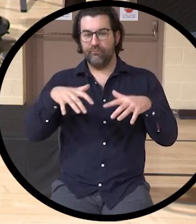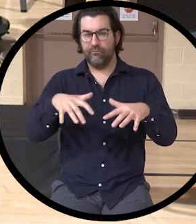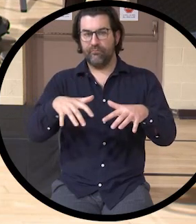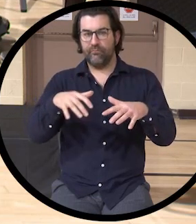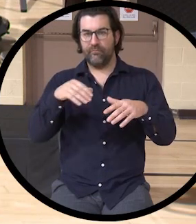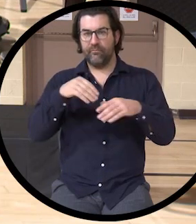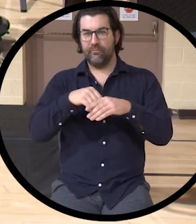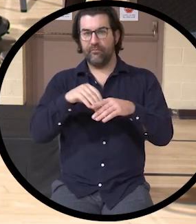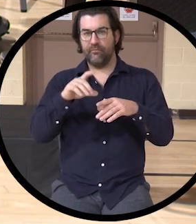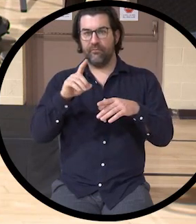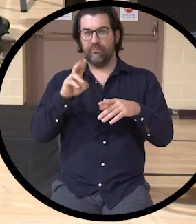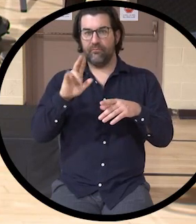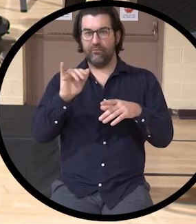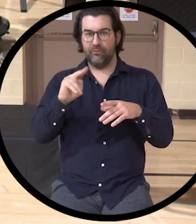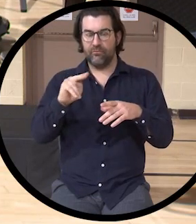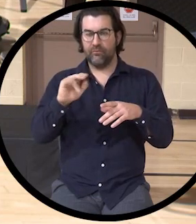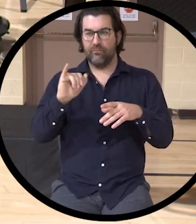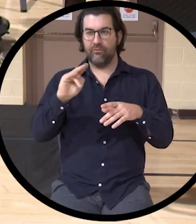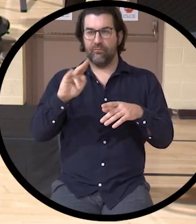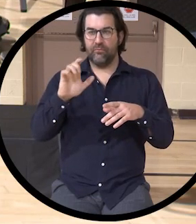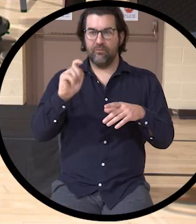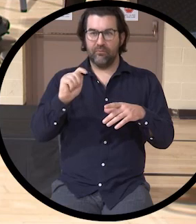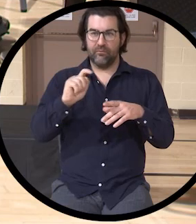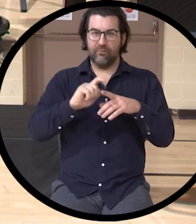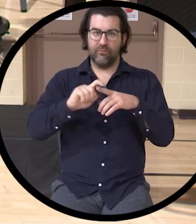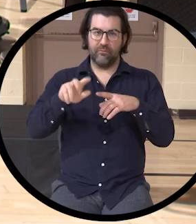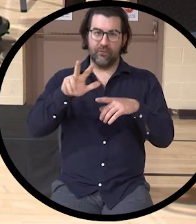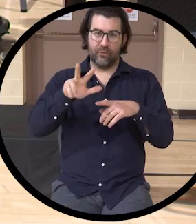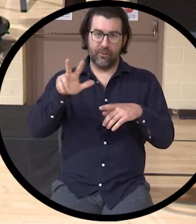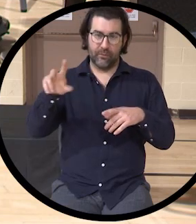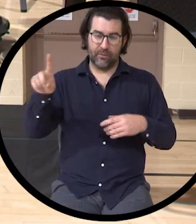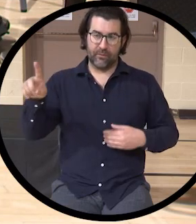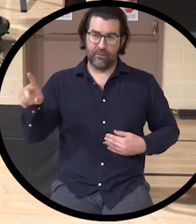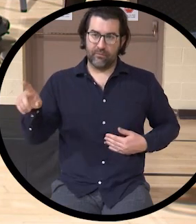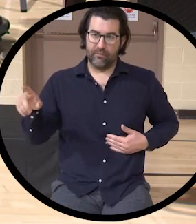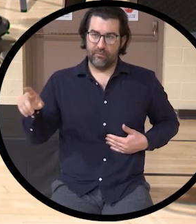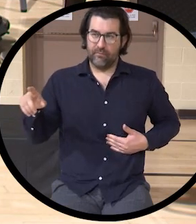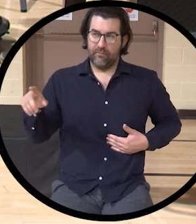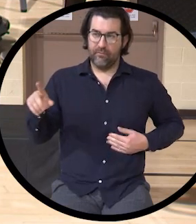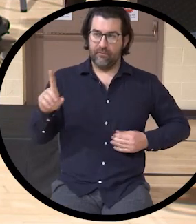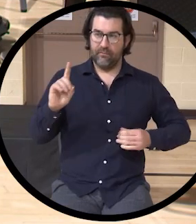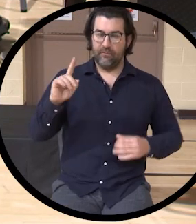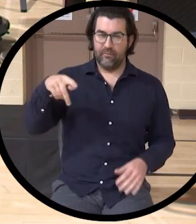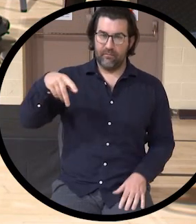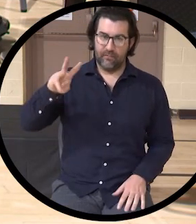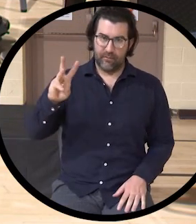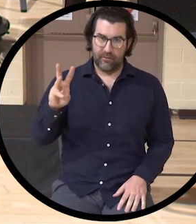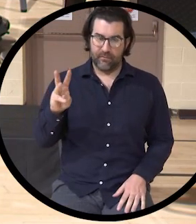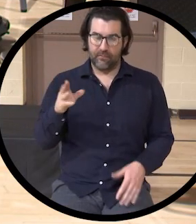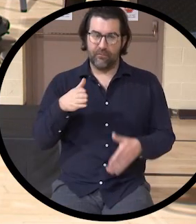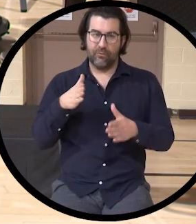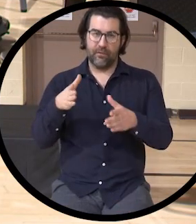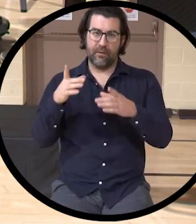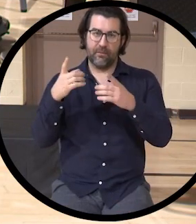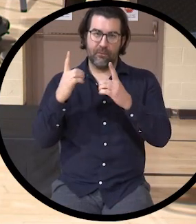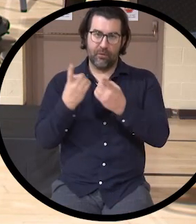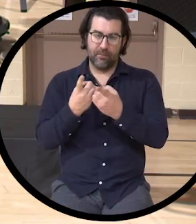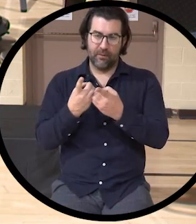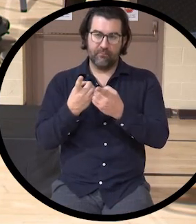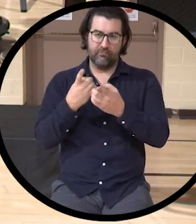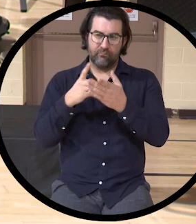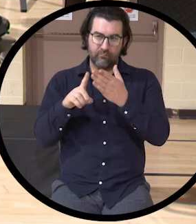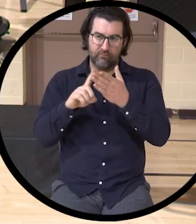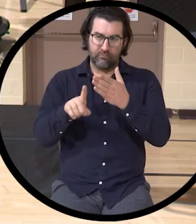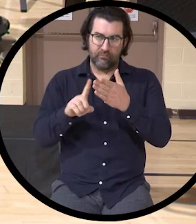or drains, I would definitely 311 it, and DPW or our streets department, we can definitely